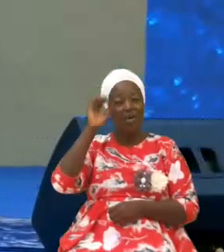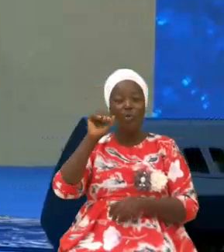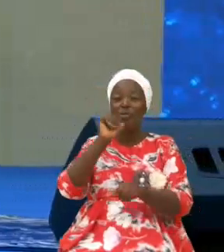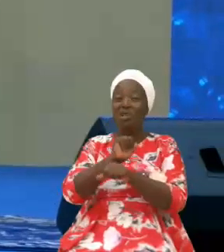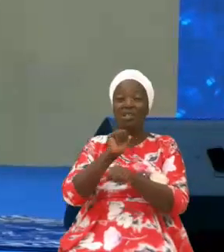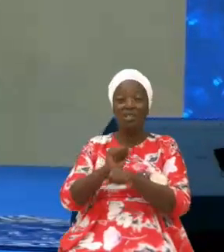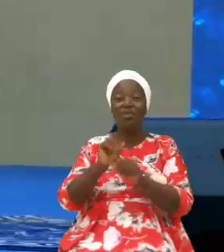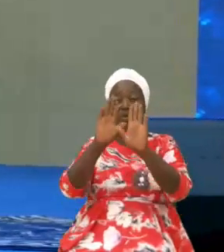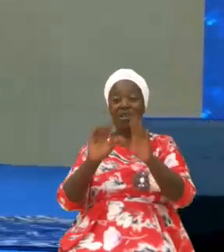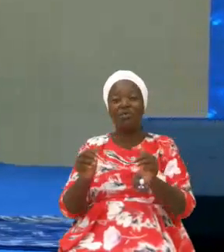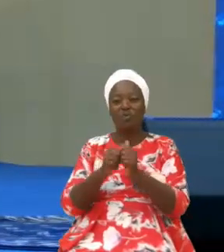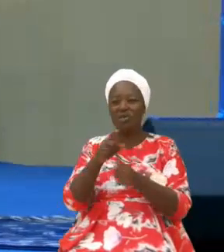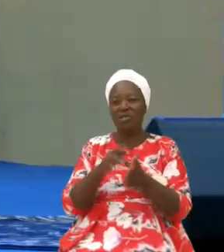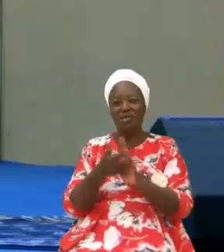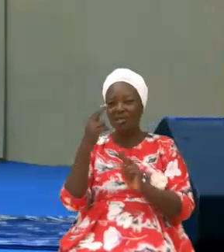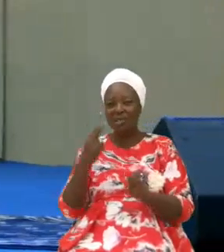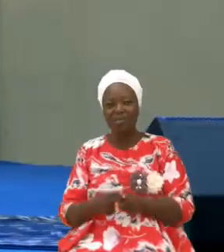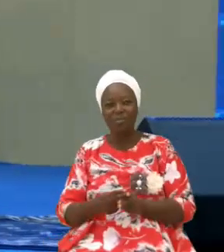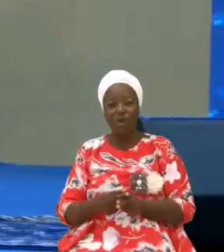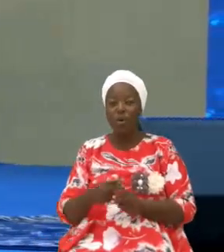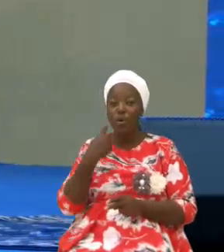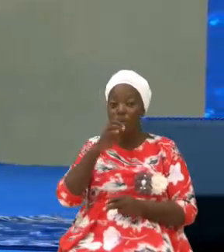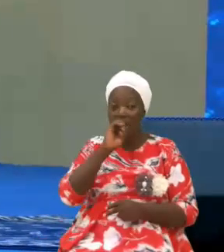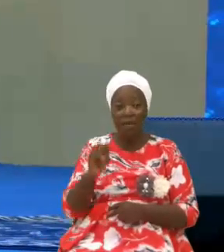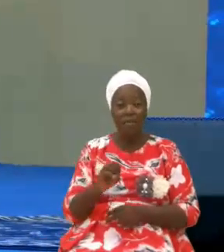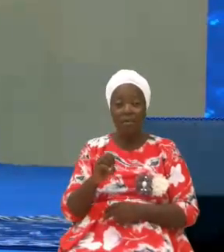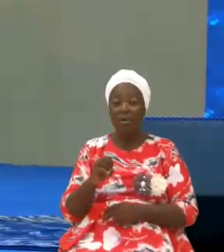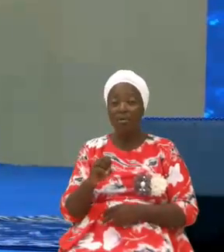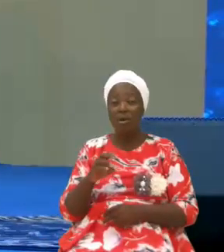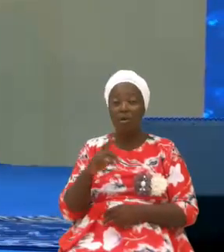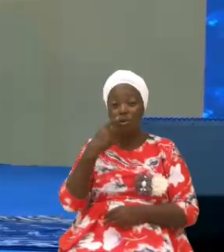wondrously with you. He will deal wondrously with you.